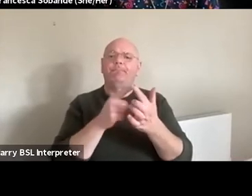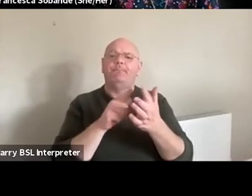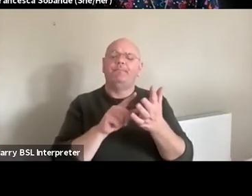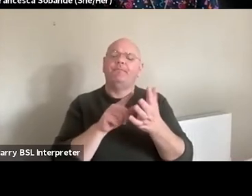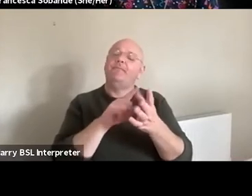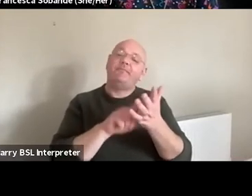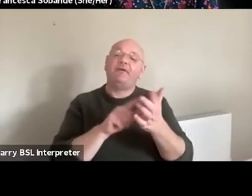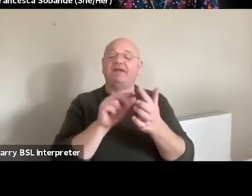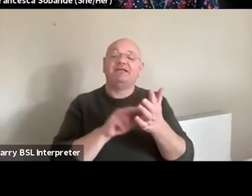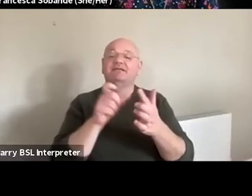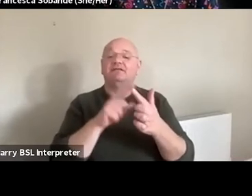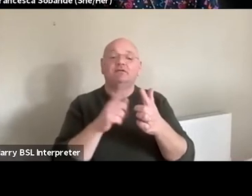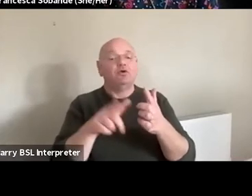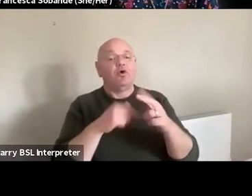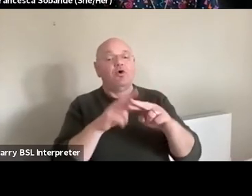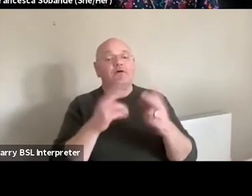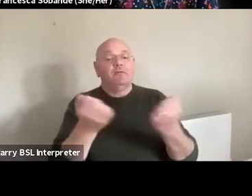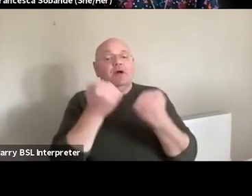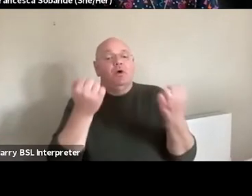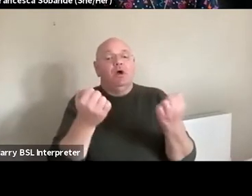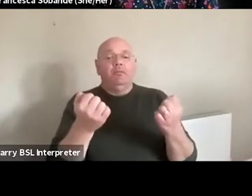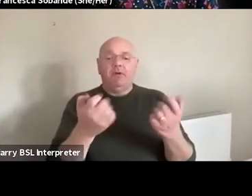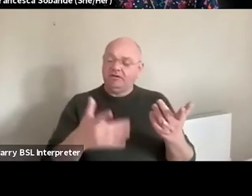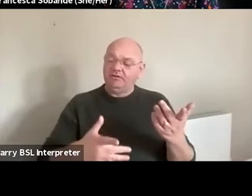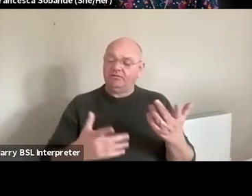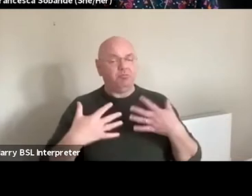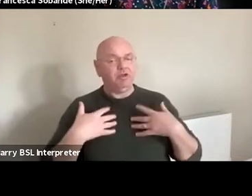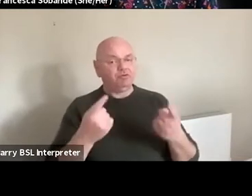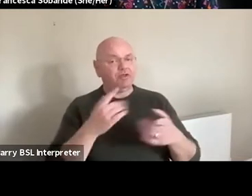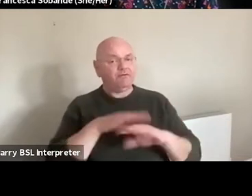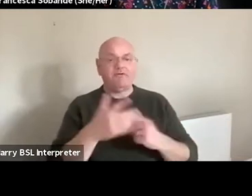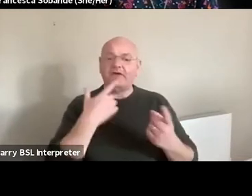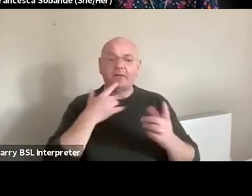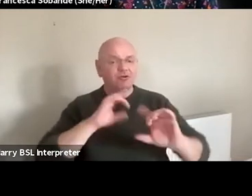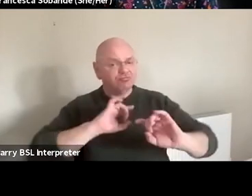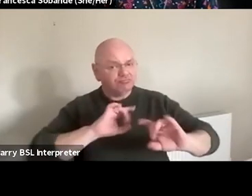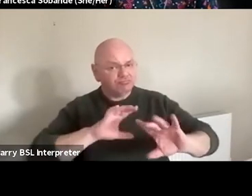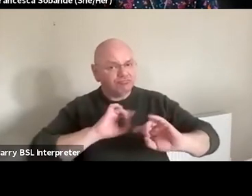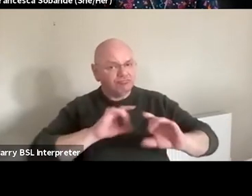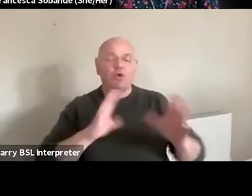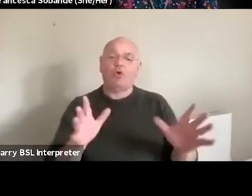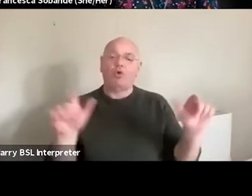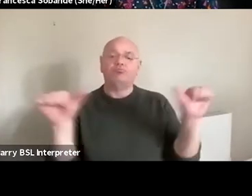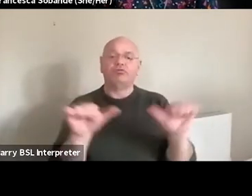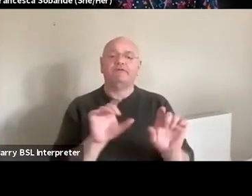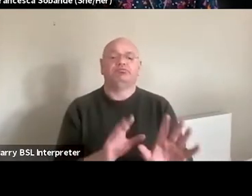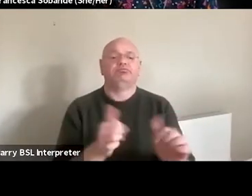give as much or as little information as you are comfortable to. So over to you again,